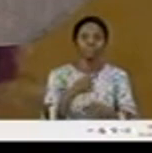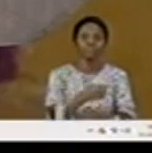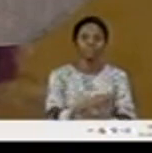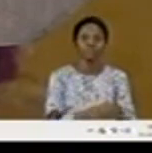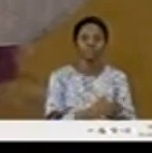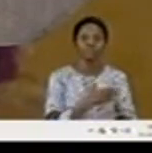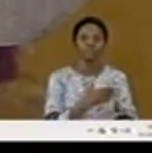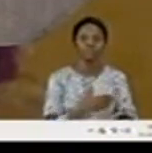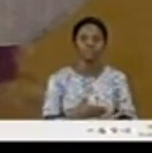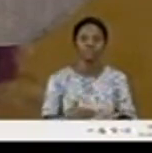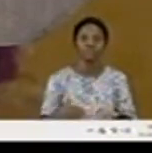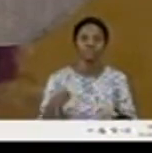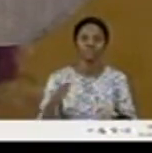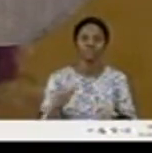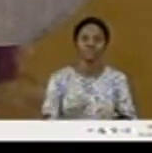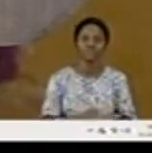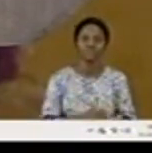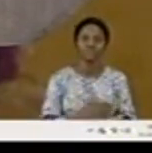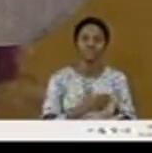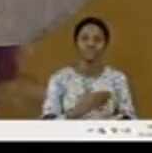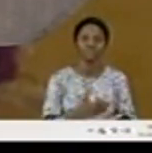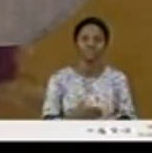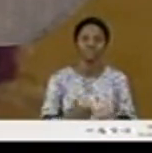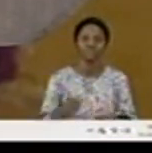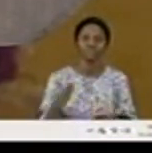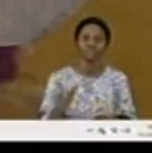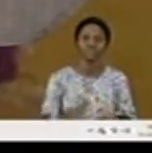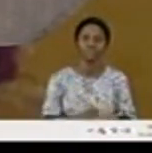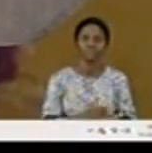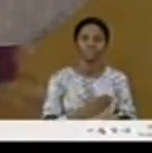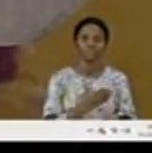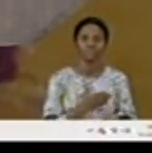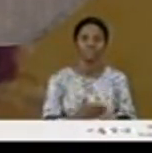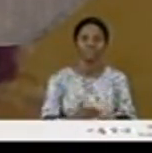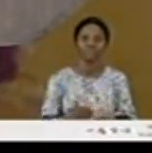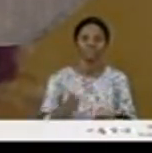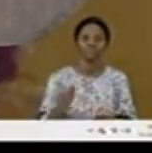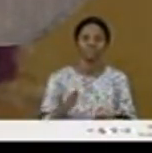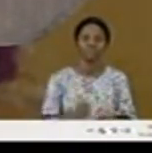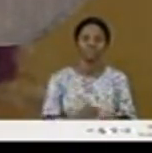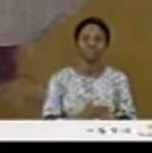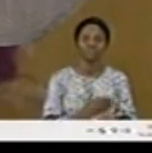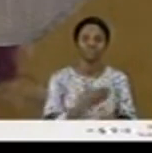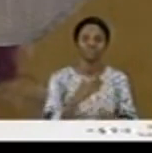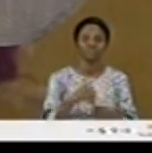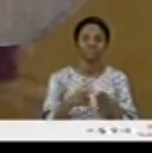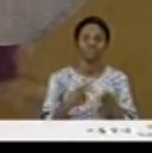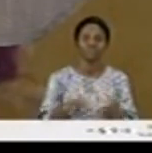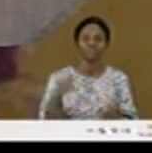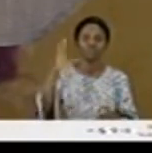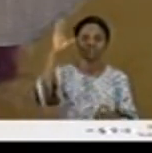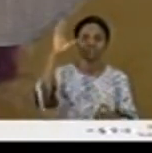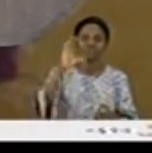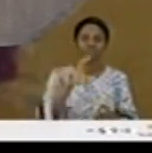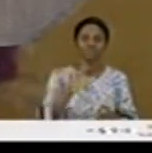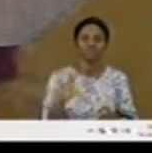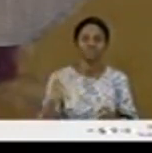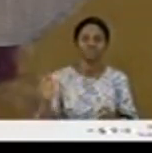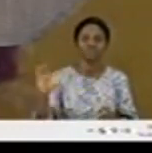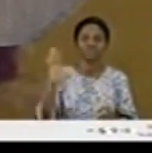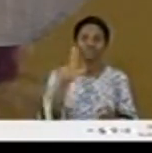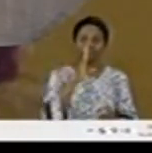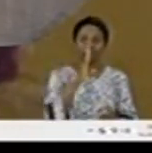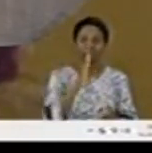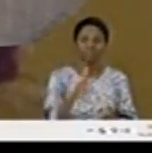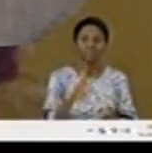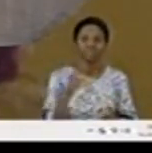In the cross, in the cross, be my